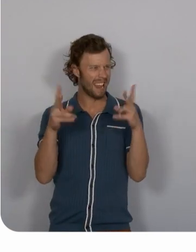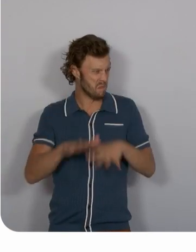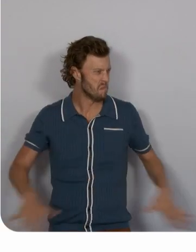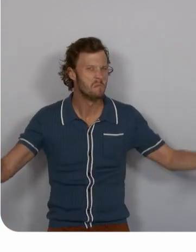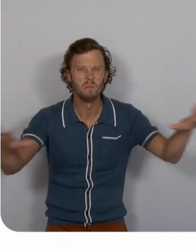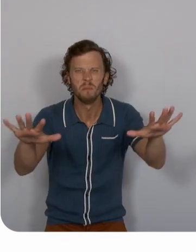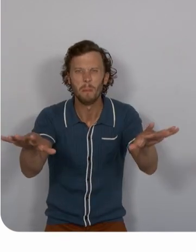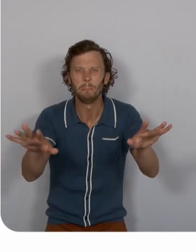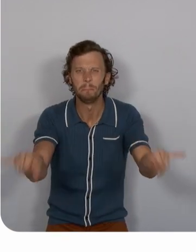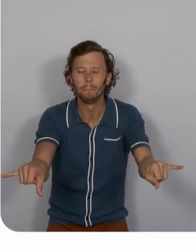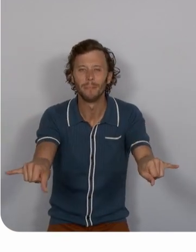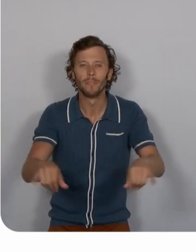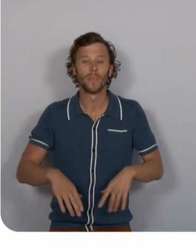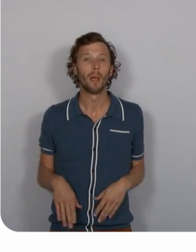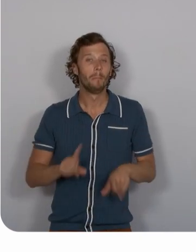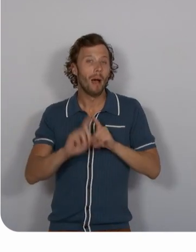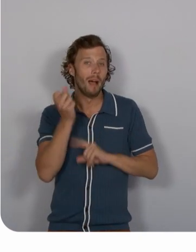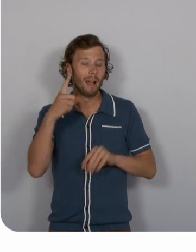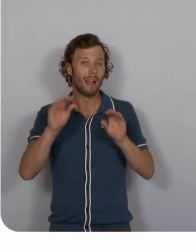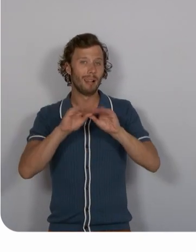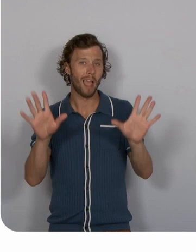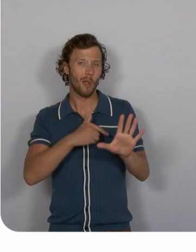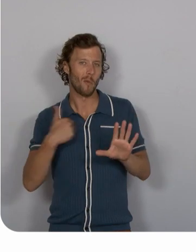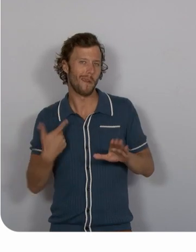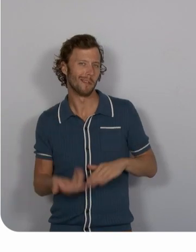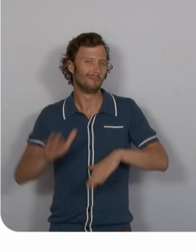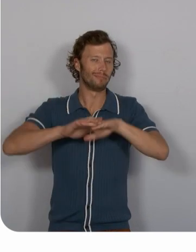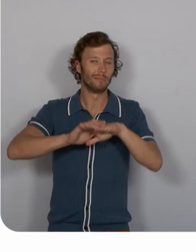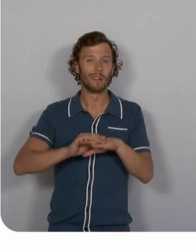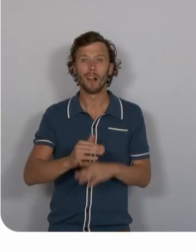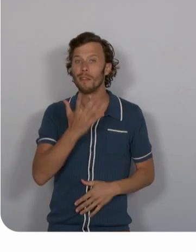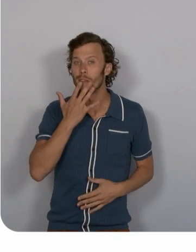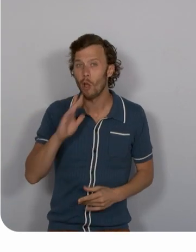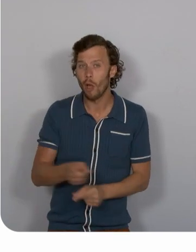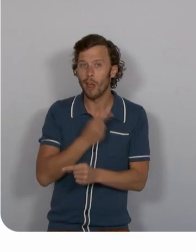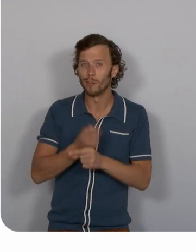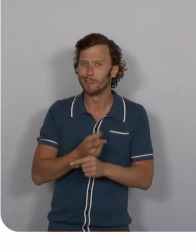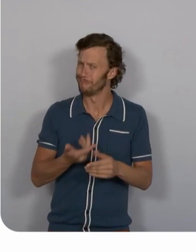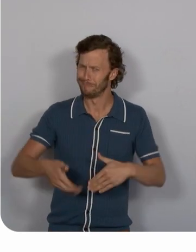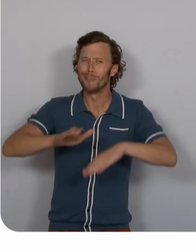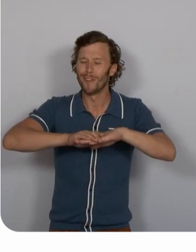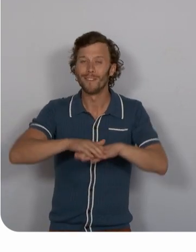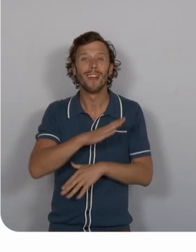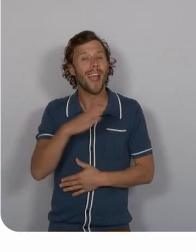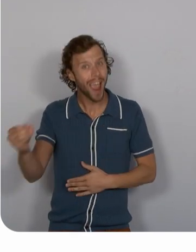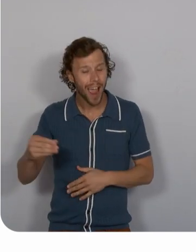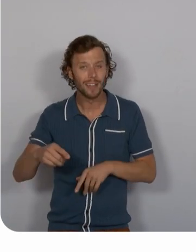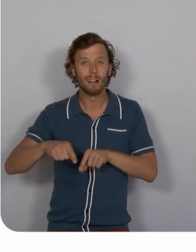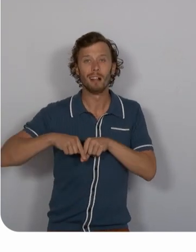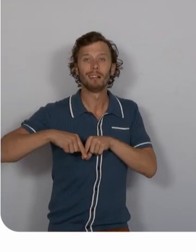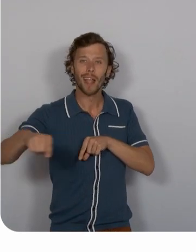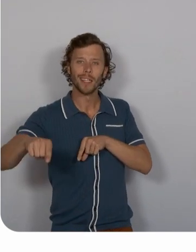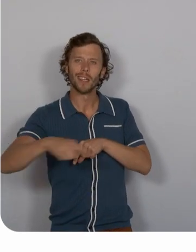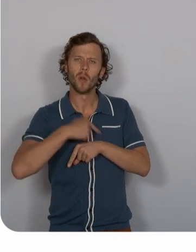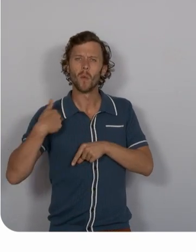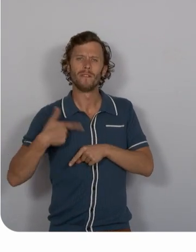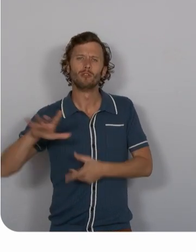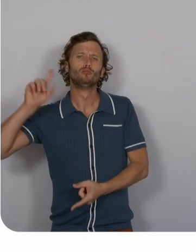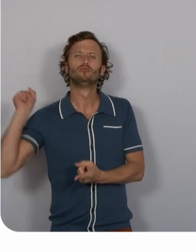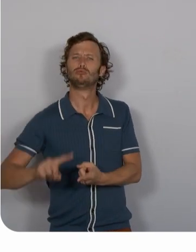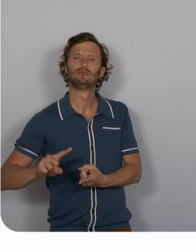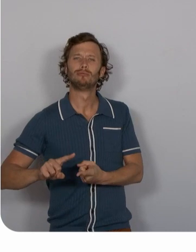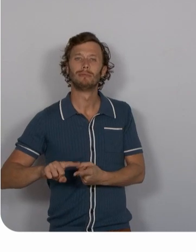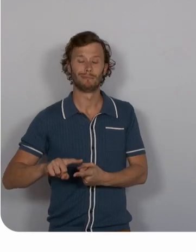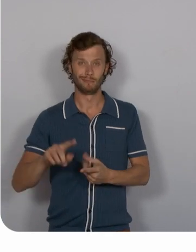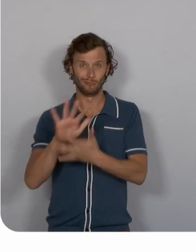3, we've increased the resolution. We've improved the color accuracy. We've reduced distortions and latency. And you're not just seeing a live